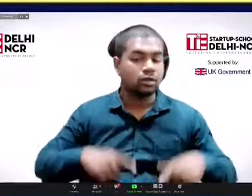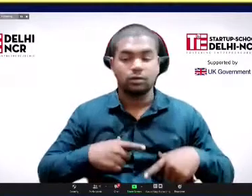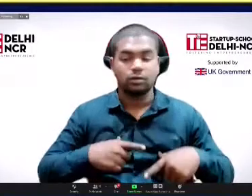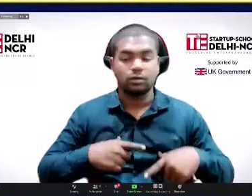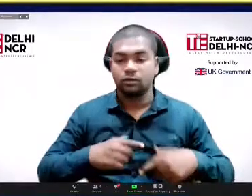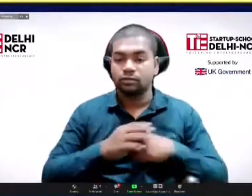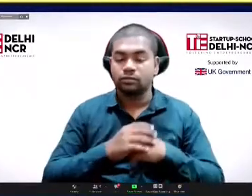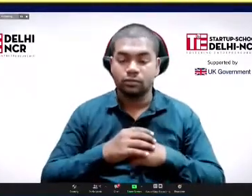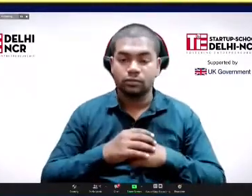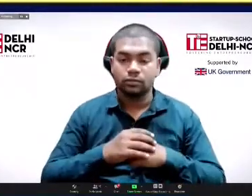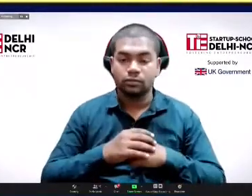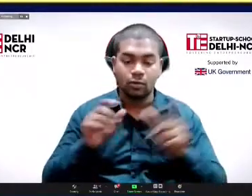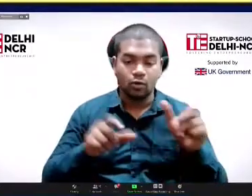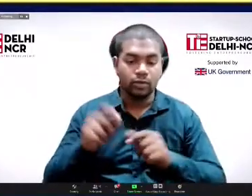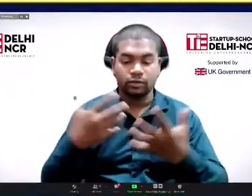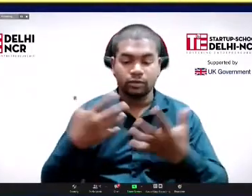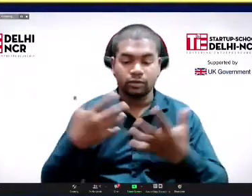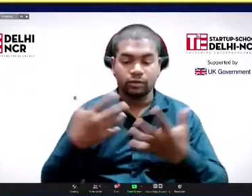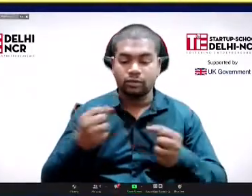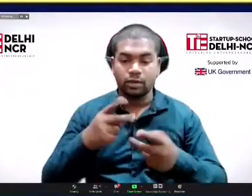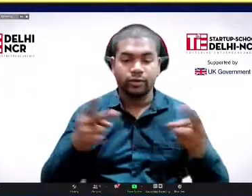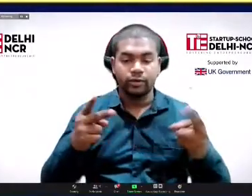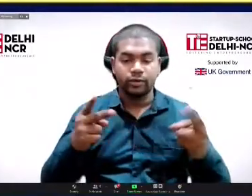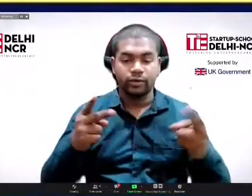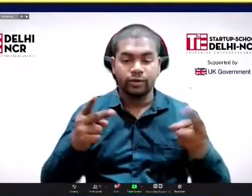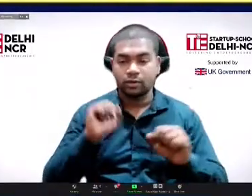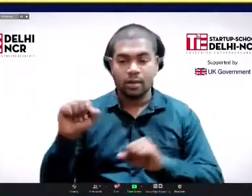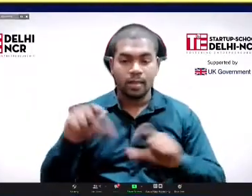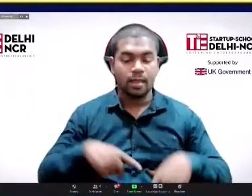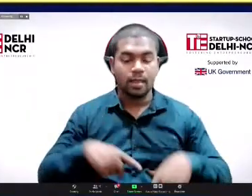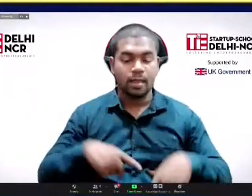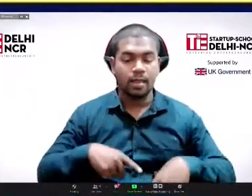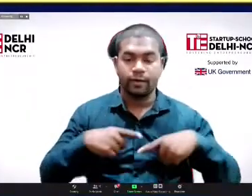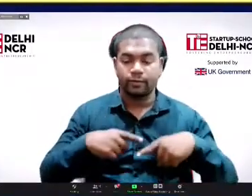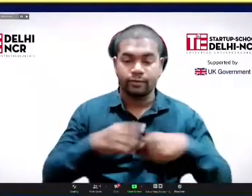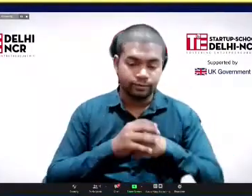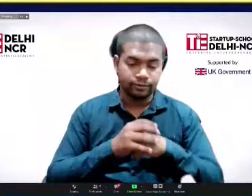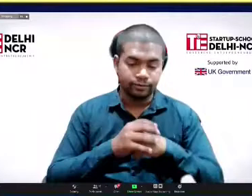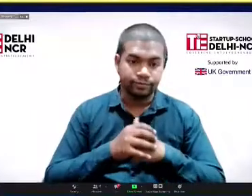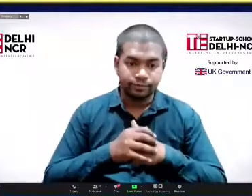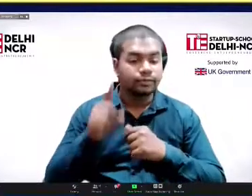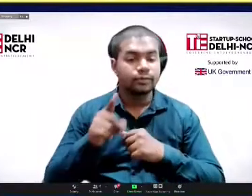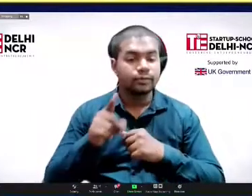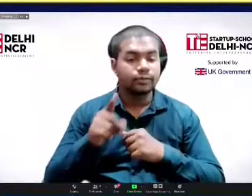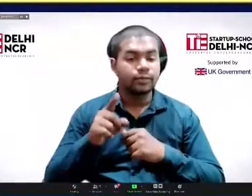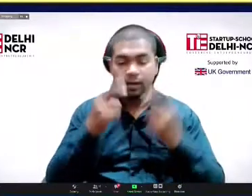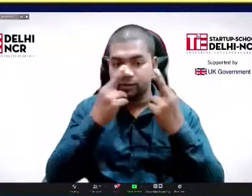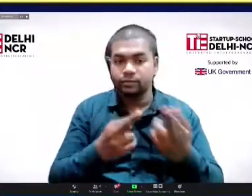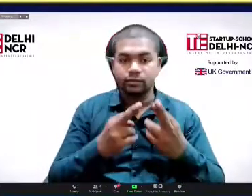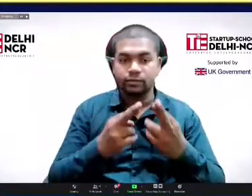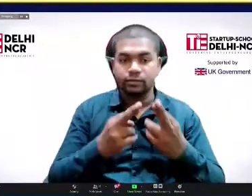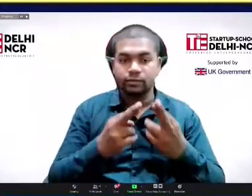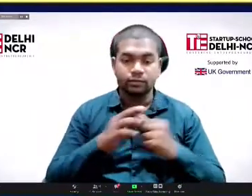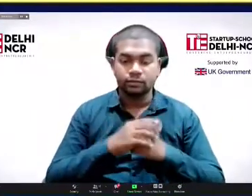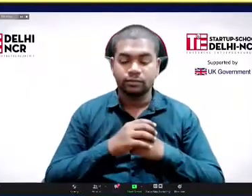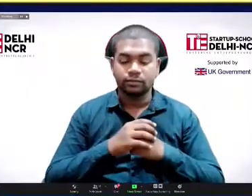human beings, making a difference into their lives, which is why perhaps it's a respected brand today.